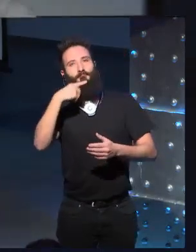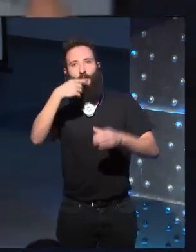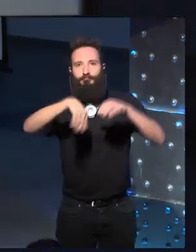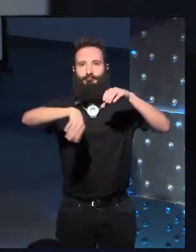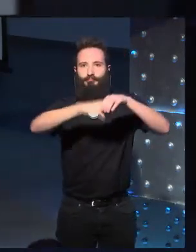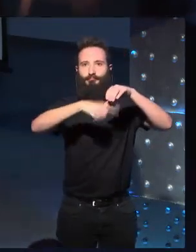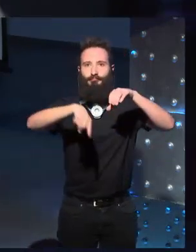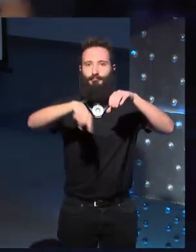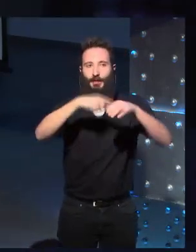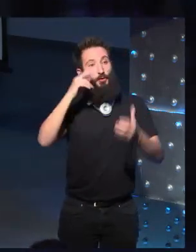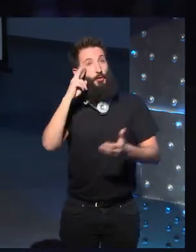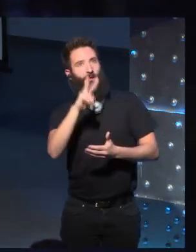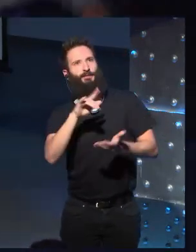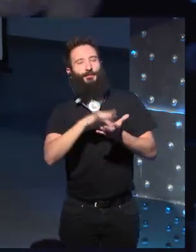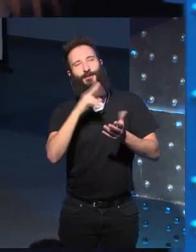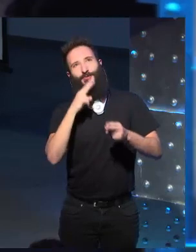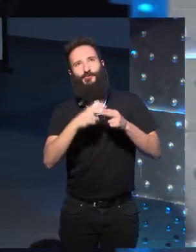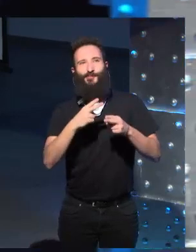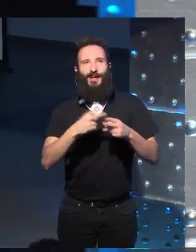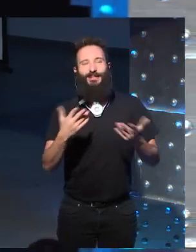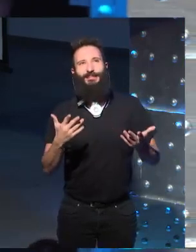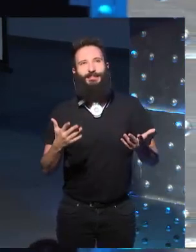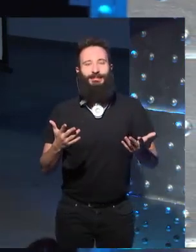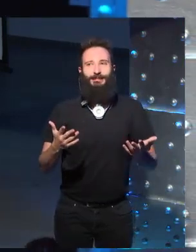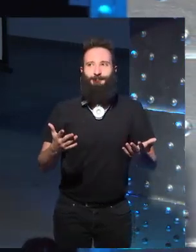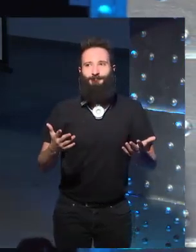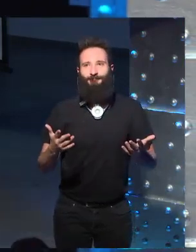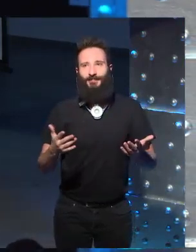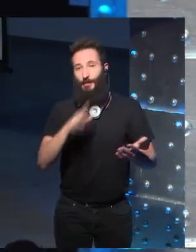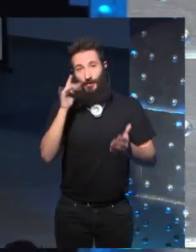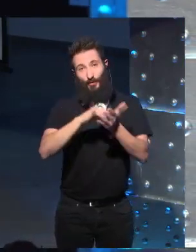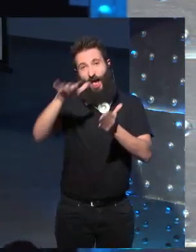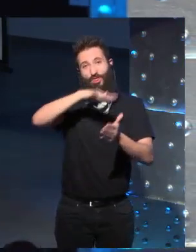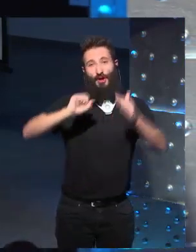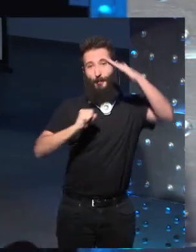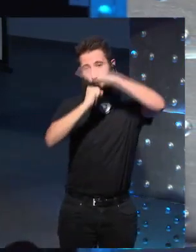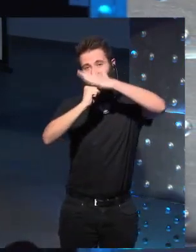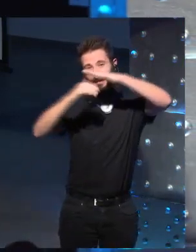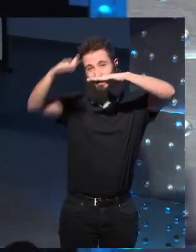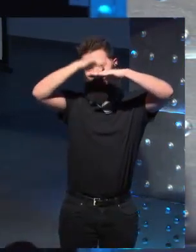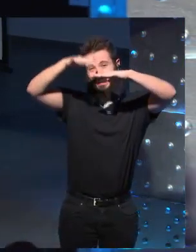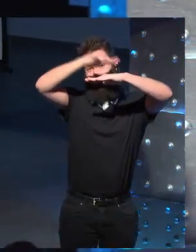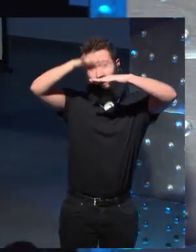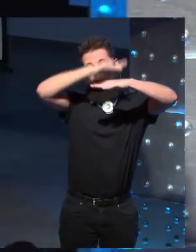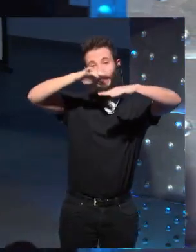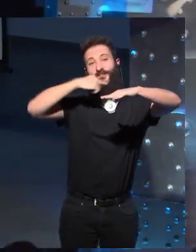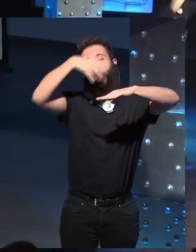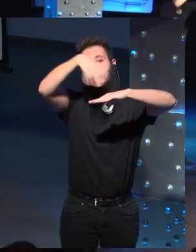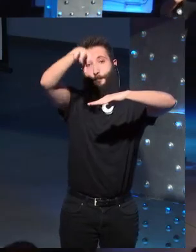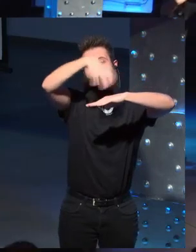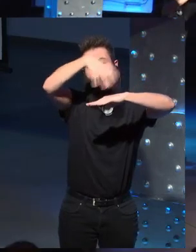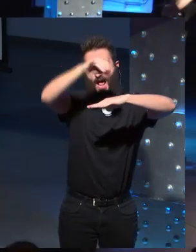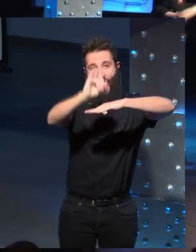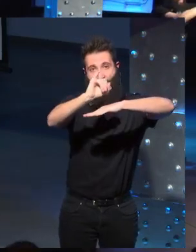remember what you call the clocher in English. Anyway, there is a bell up there. Nice bell. You walk up